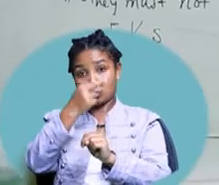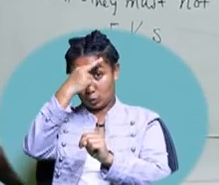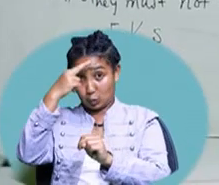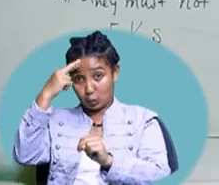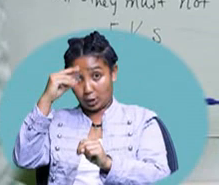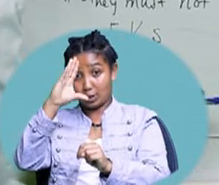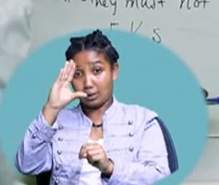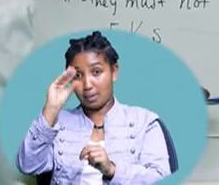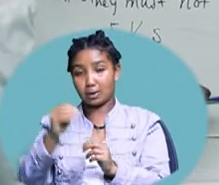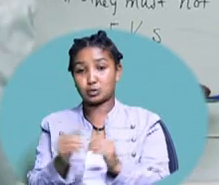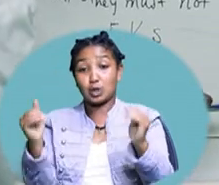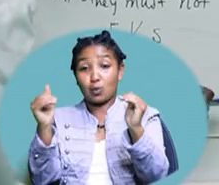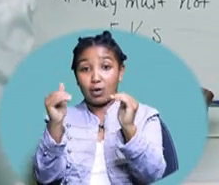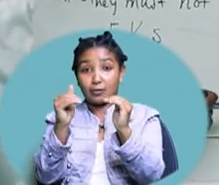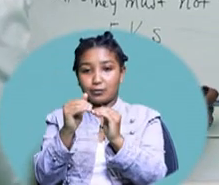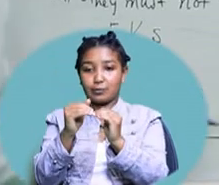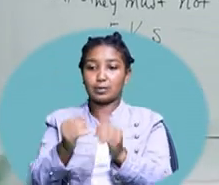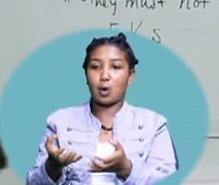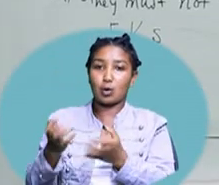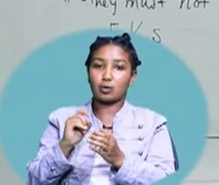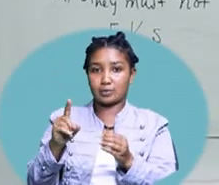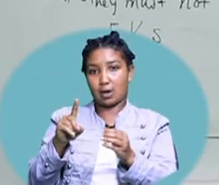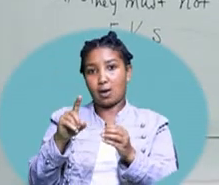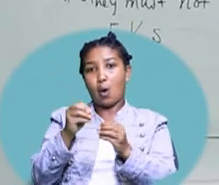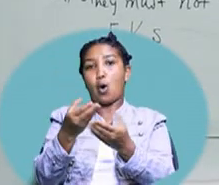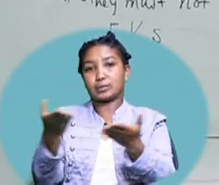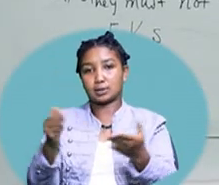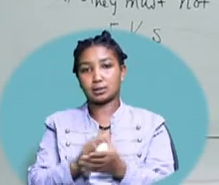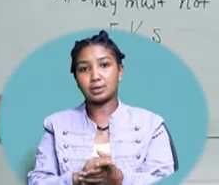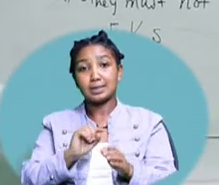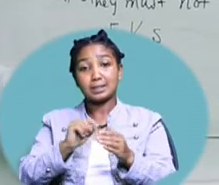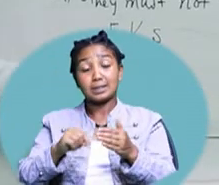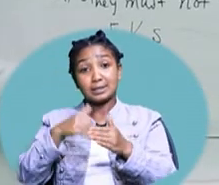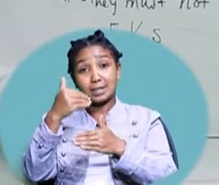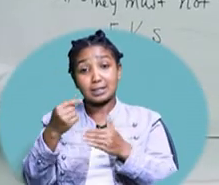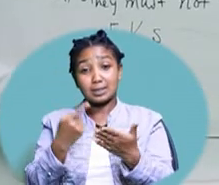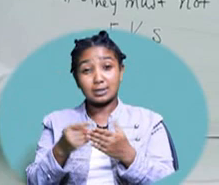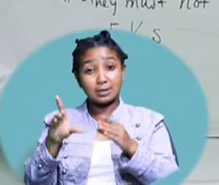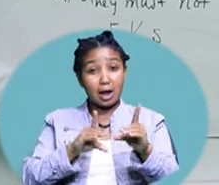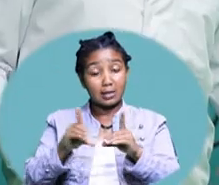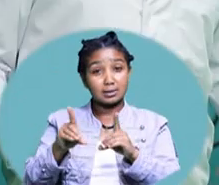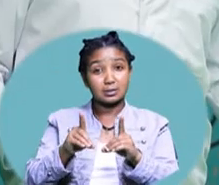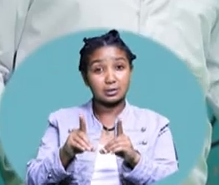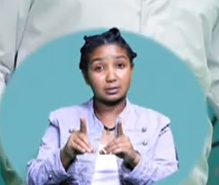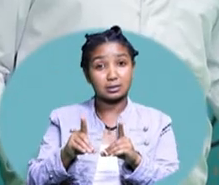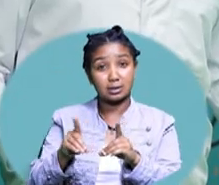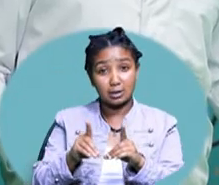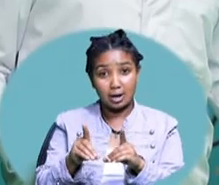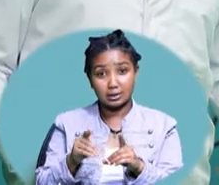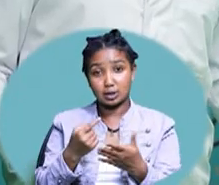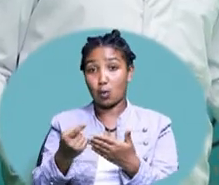the man, which is equivalent to that of the weight of the object. Then, does this object moving along the